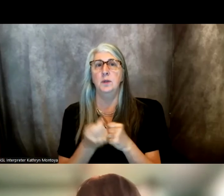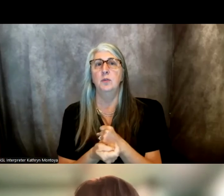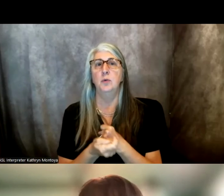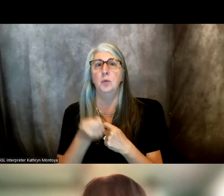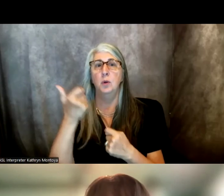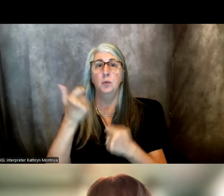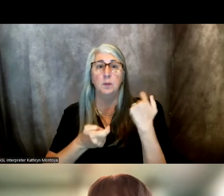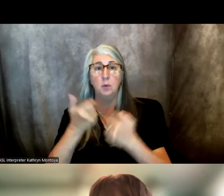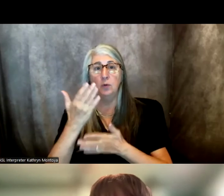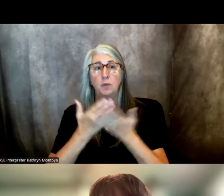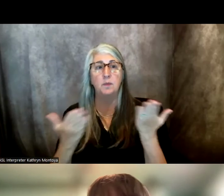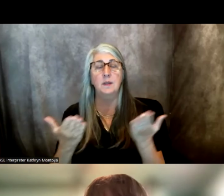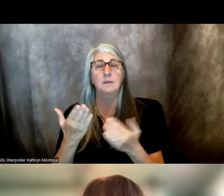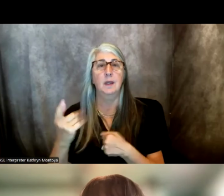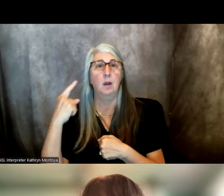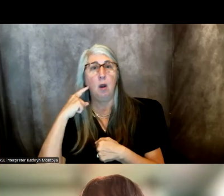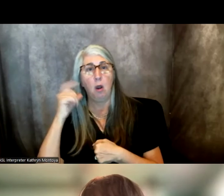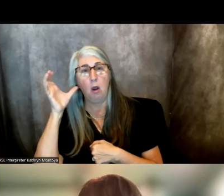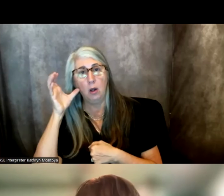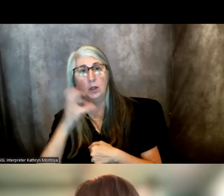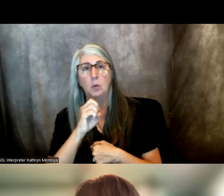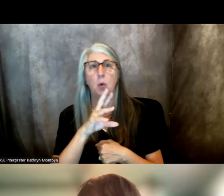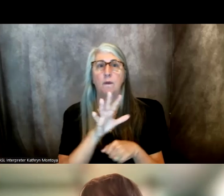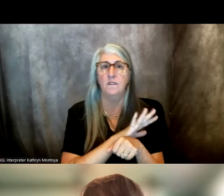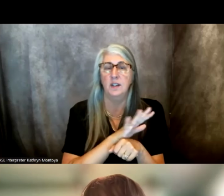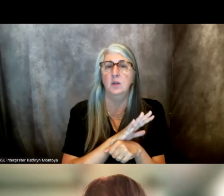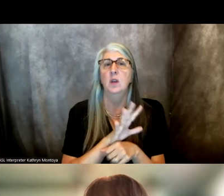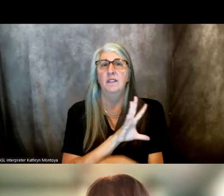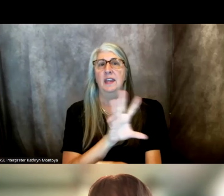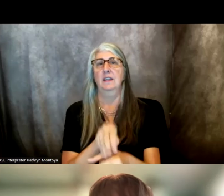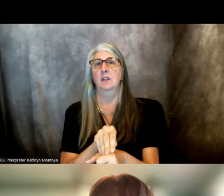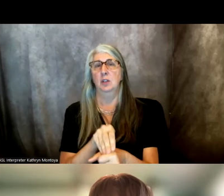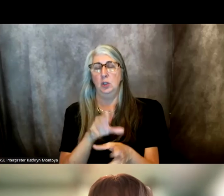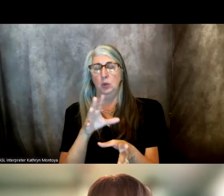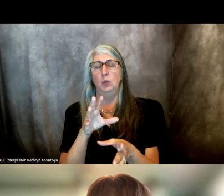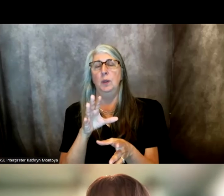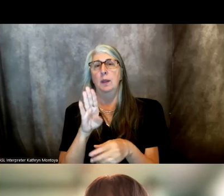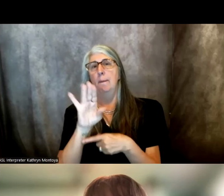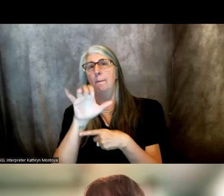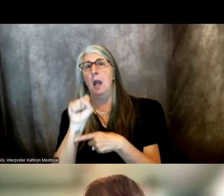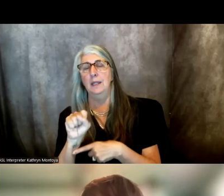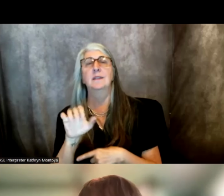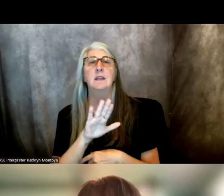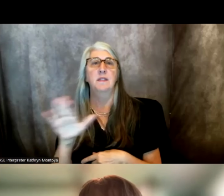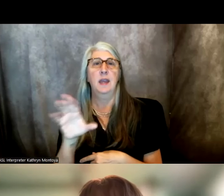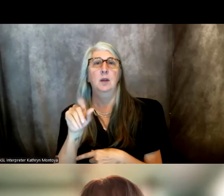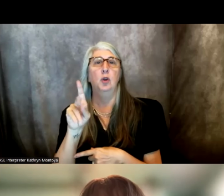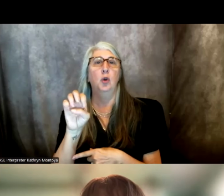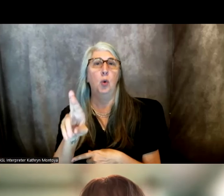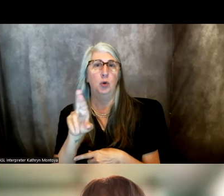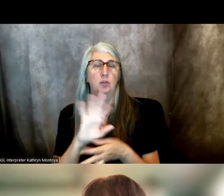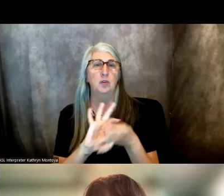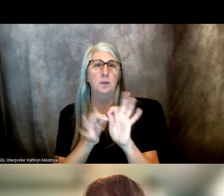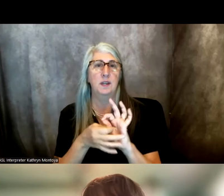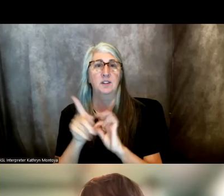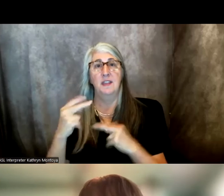data, like audio or video, that might have some kind of bias in the coder's interpretation of the data. That human annotated